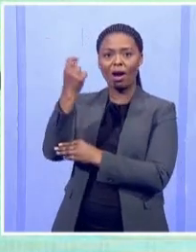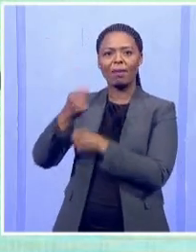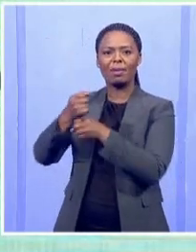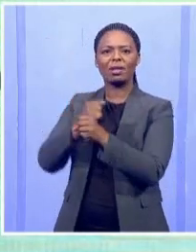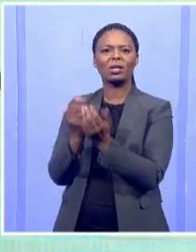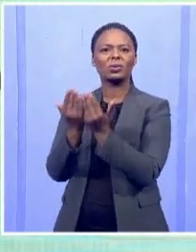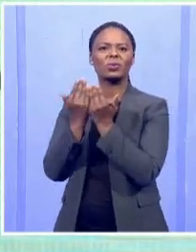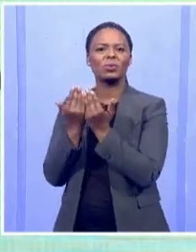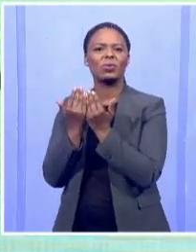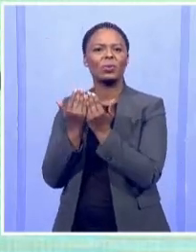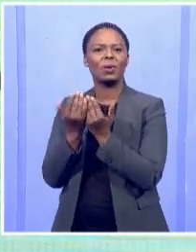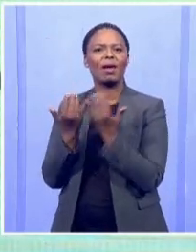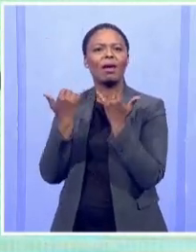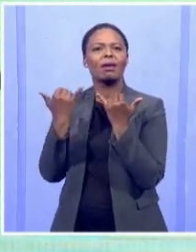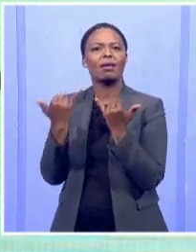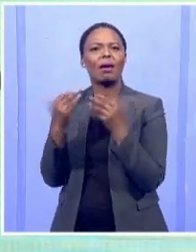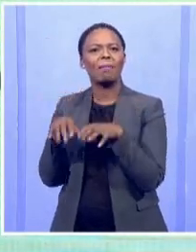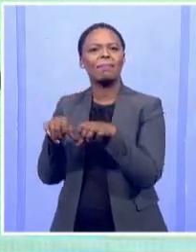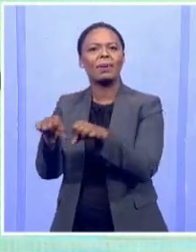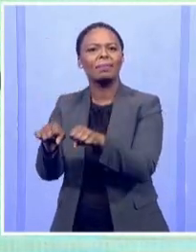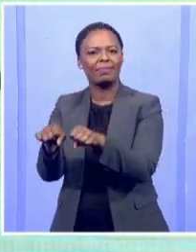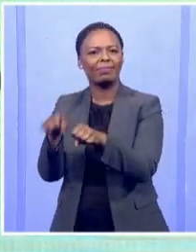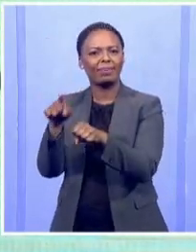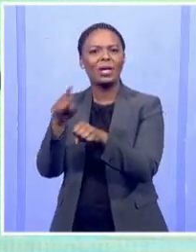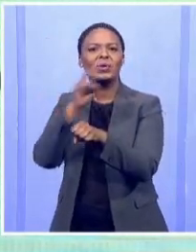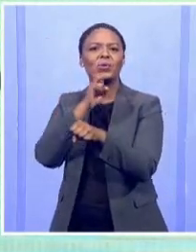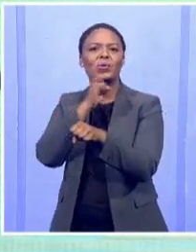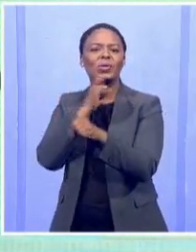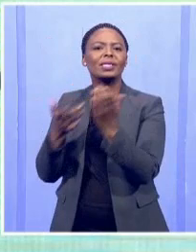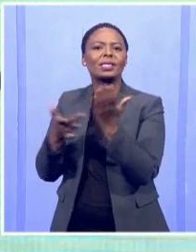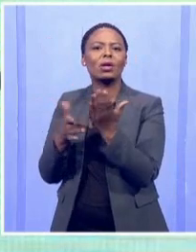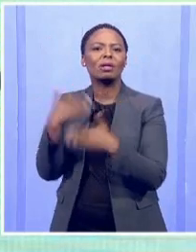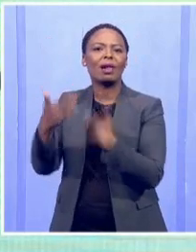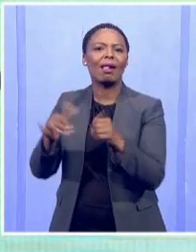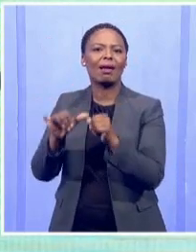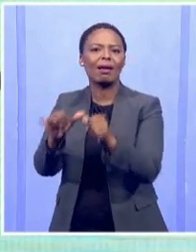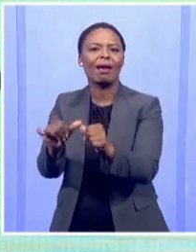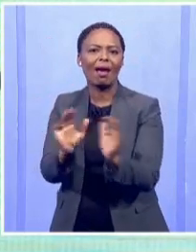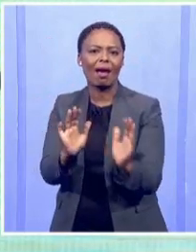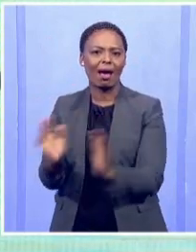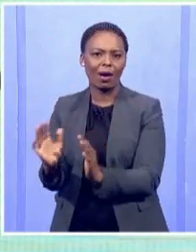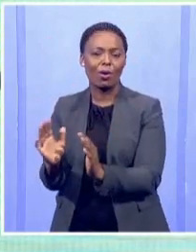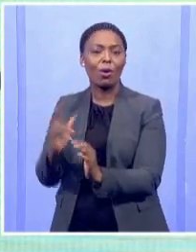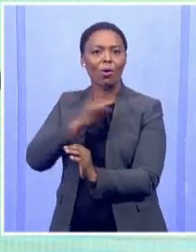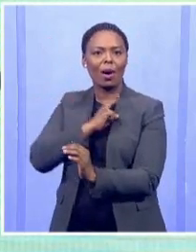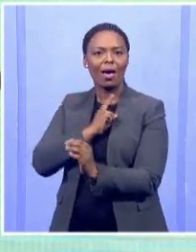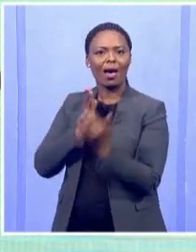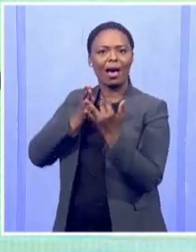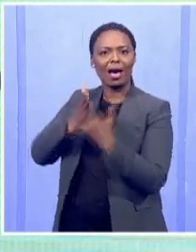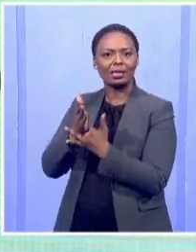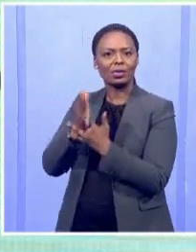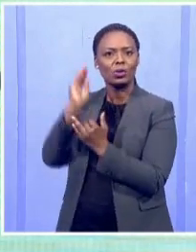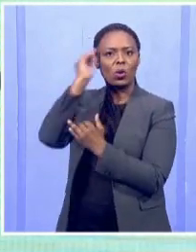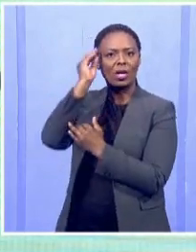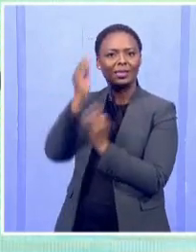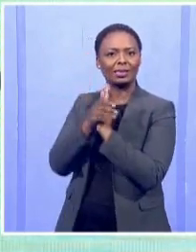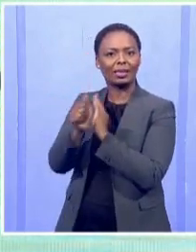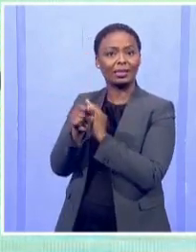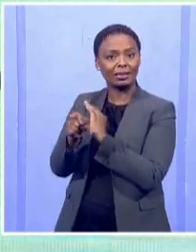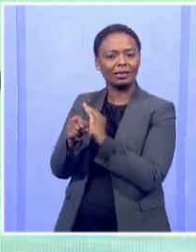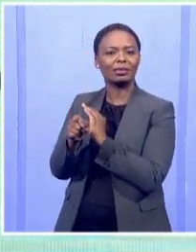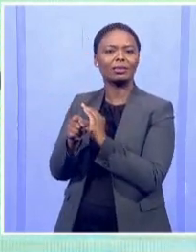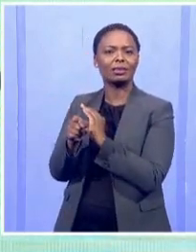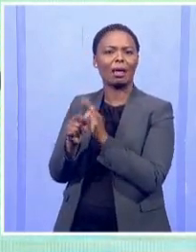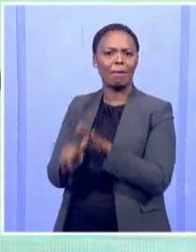leverage on this use of technology to access knowledge and skills, including